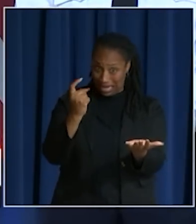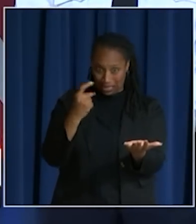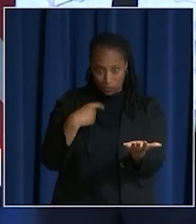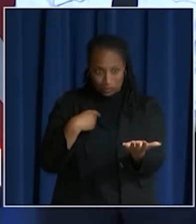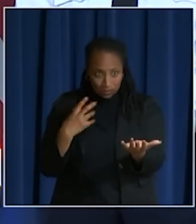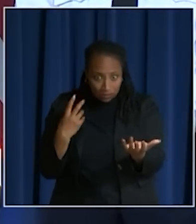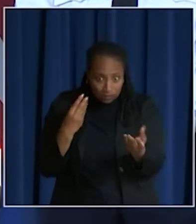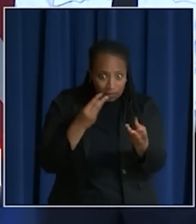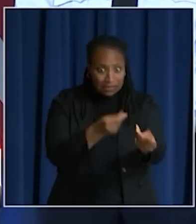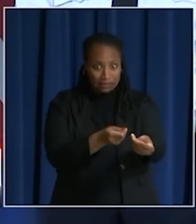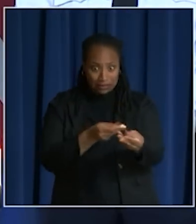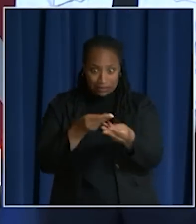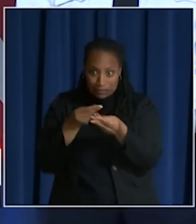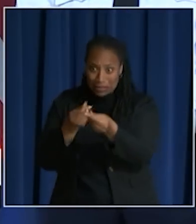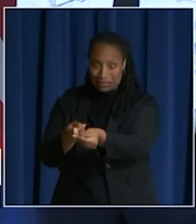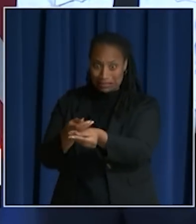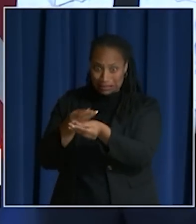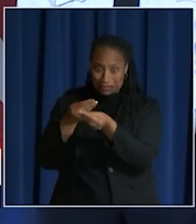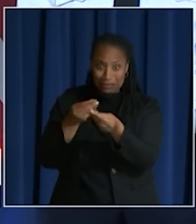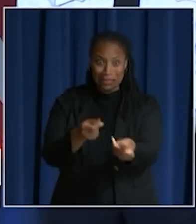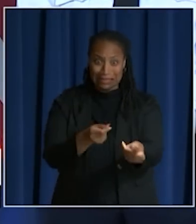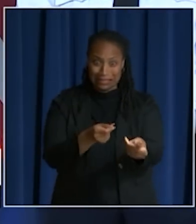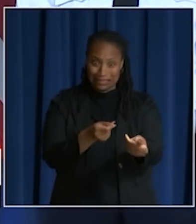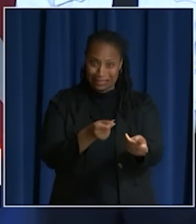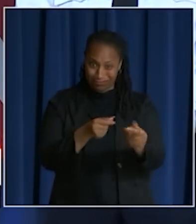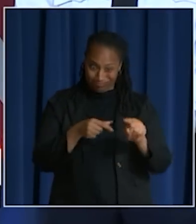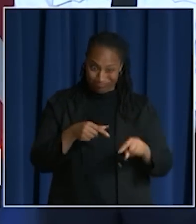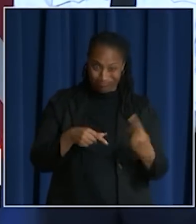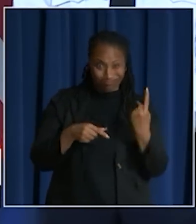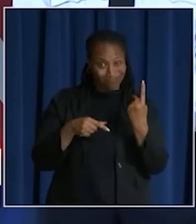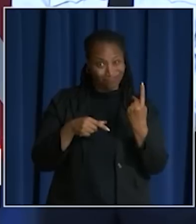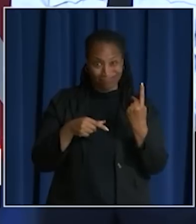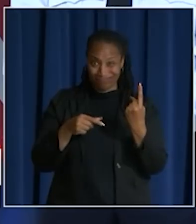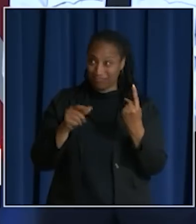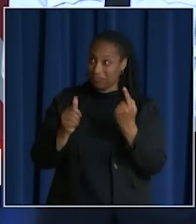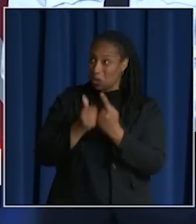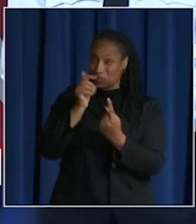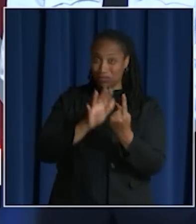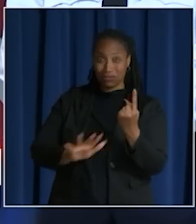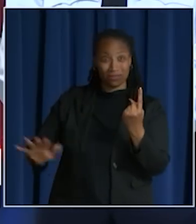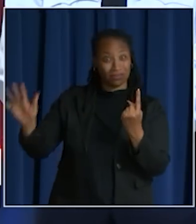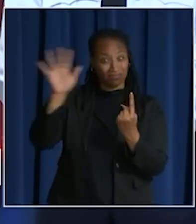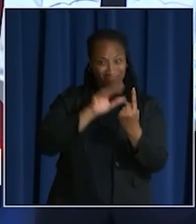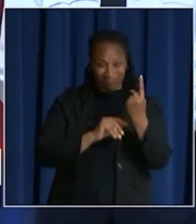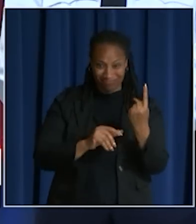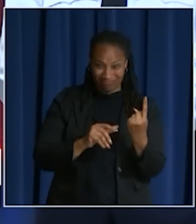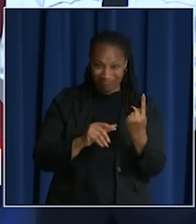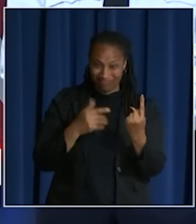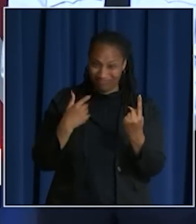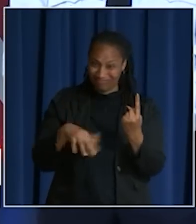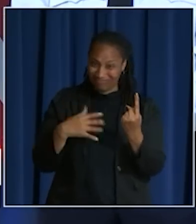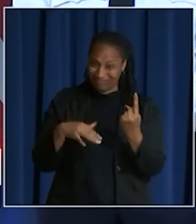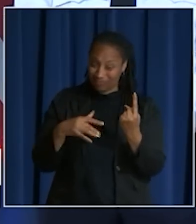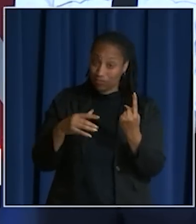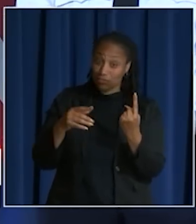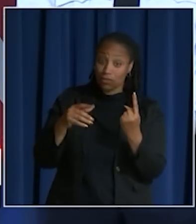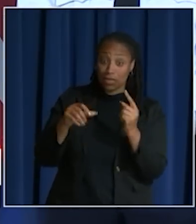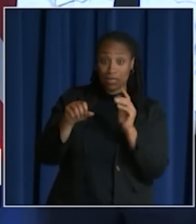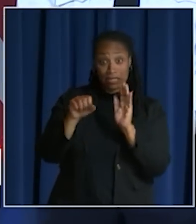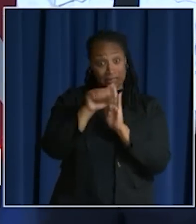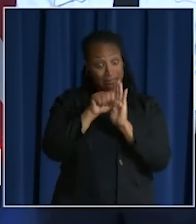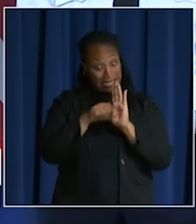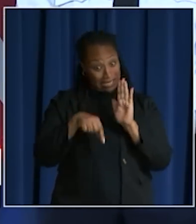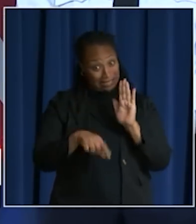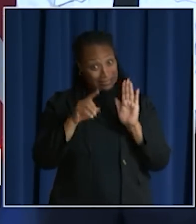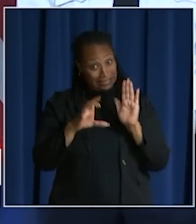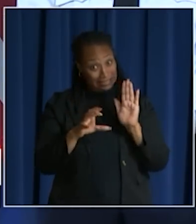most states per capita. We're not a state. We don't control the DC National Guard. We